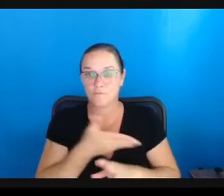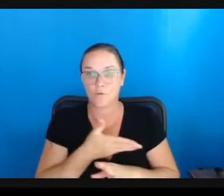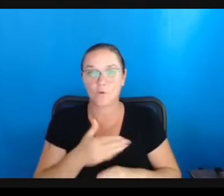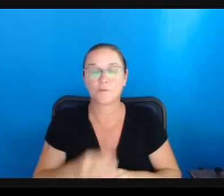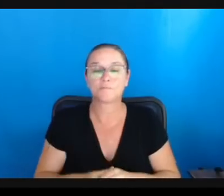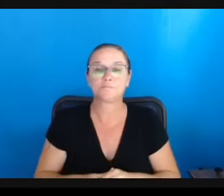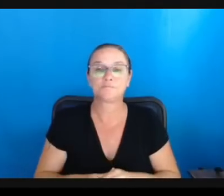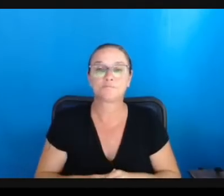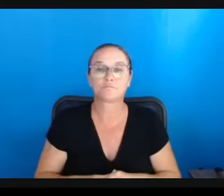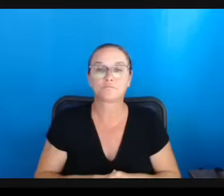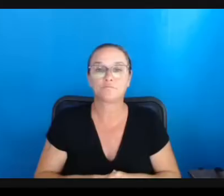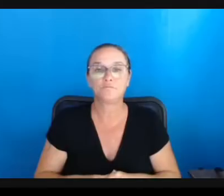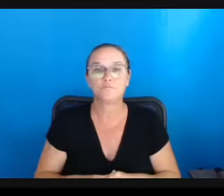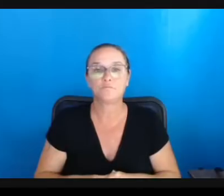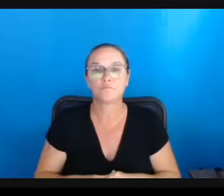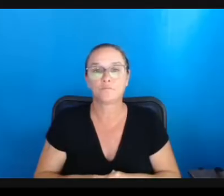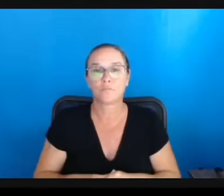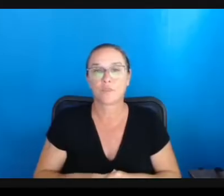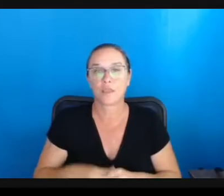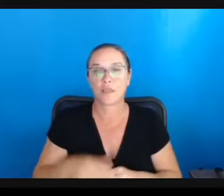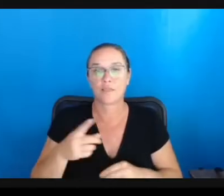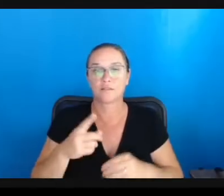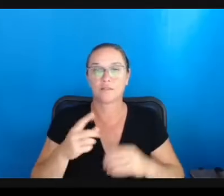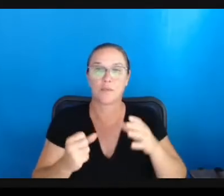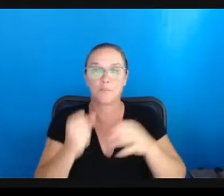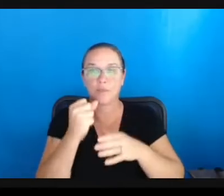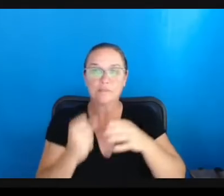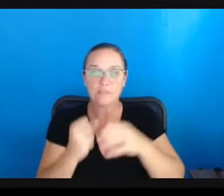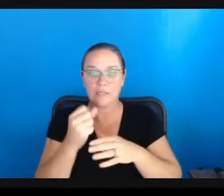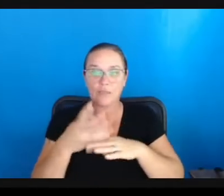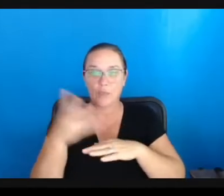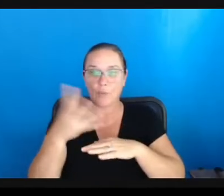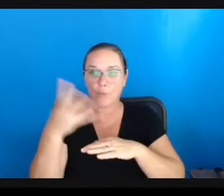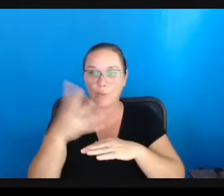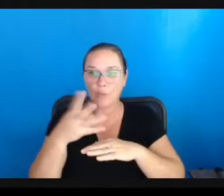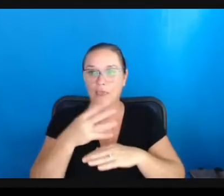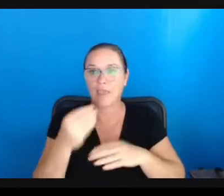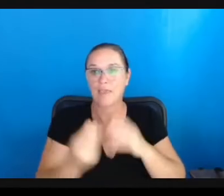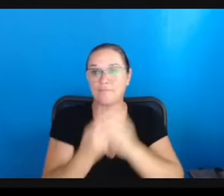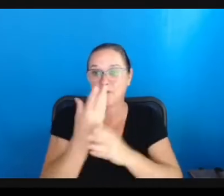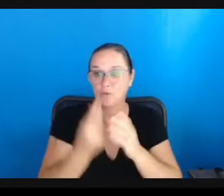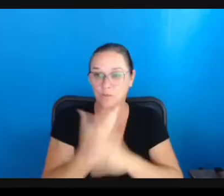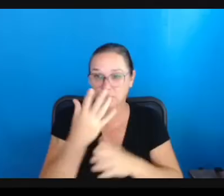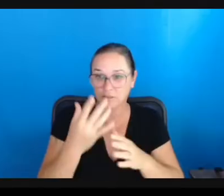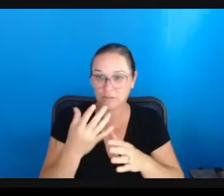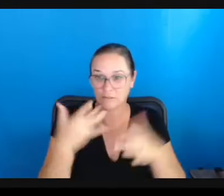the pauses, during the gas pistoning events, and during the fountain events as well.